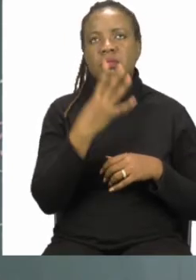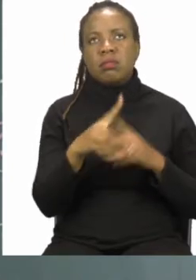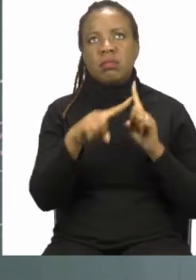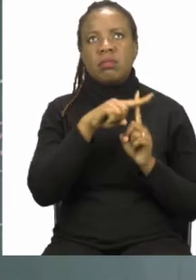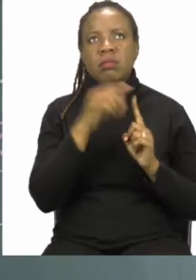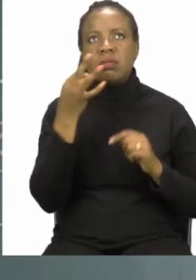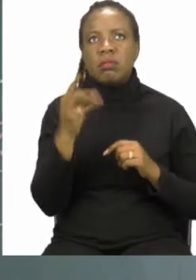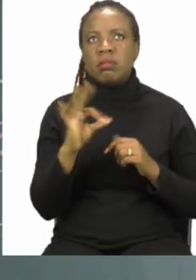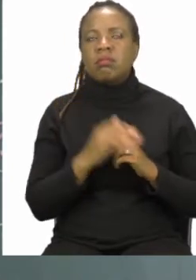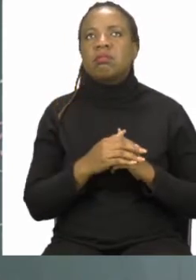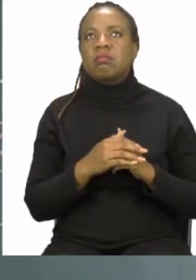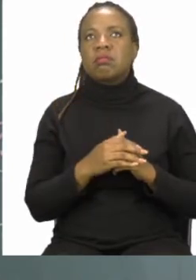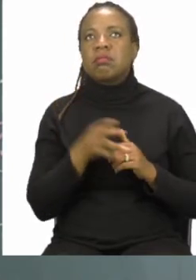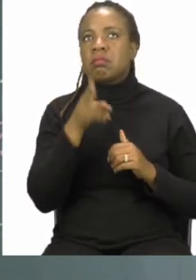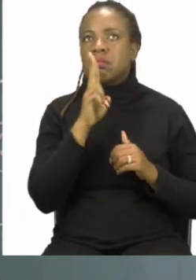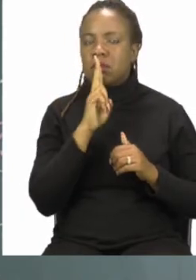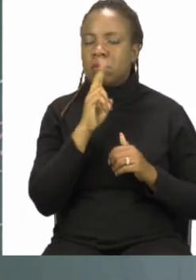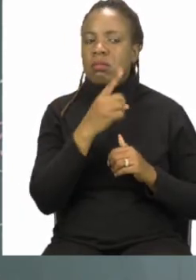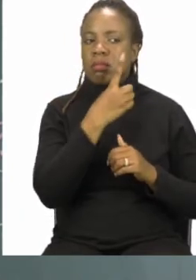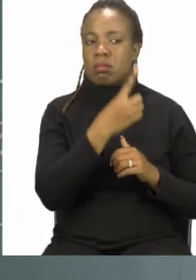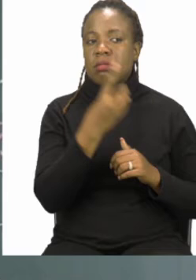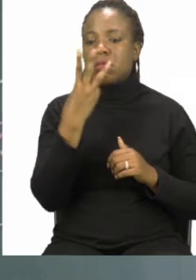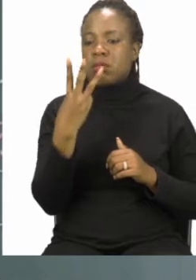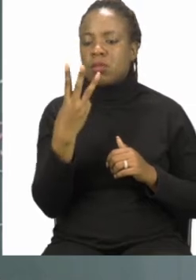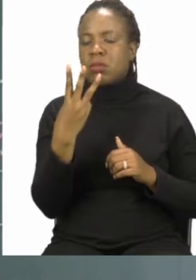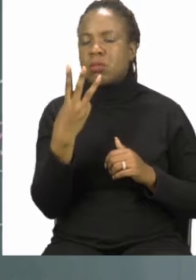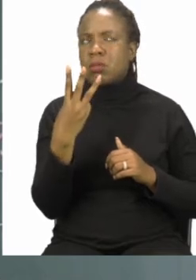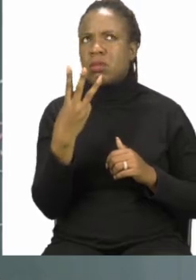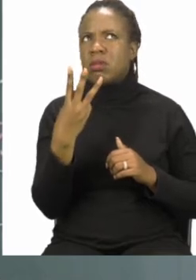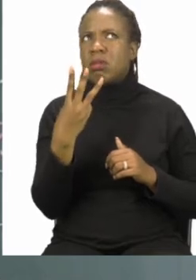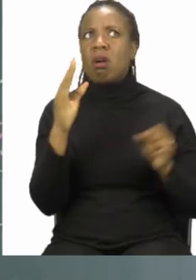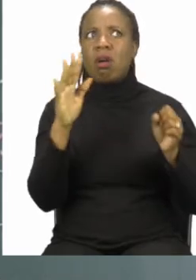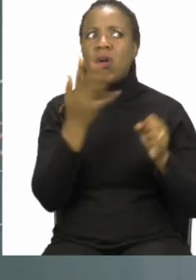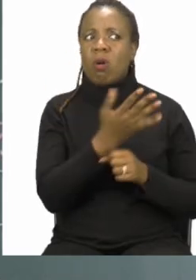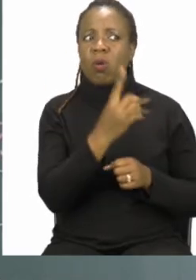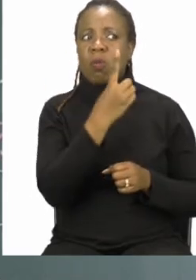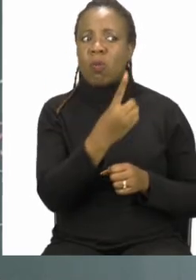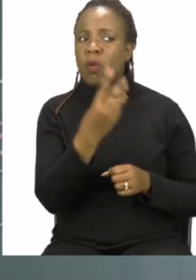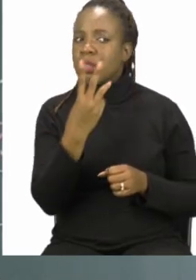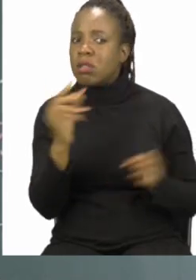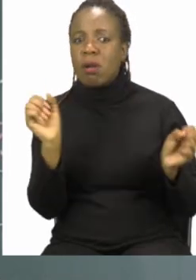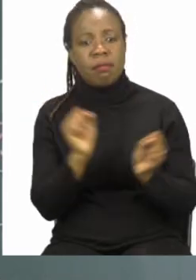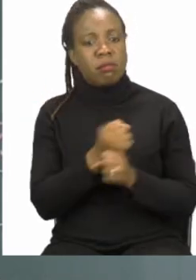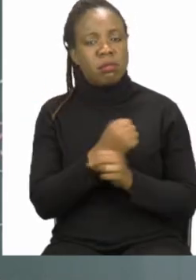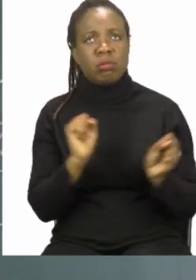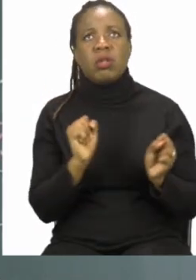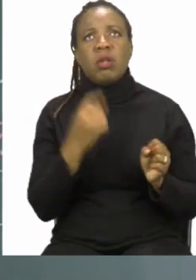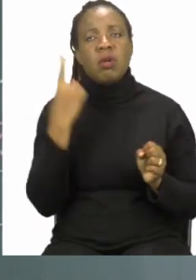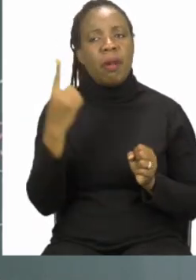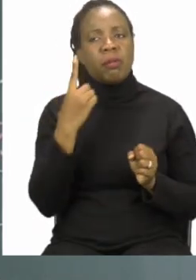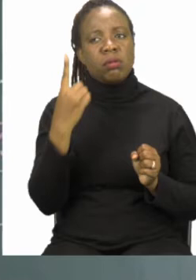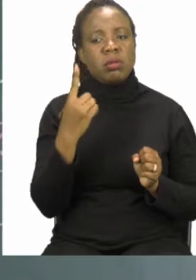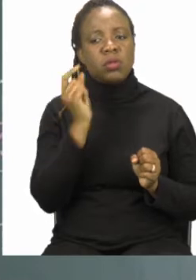us 13. So we can't write 13 because it's a 2-digit number and there's